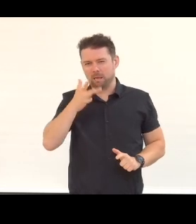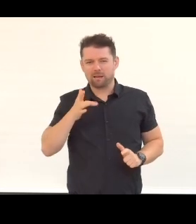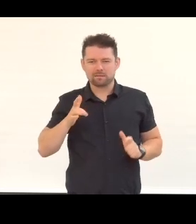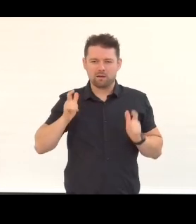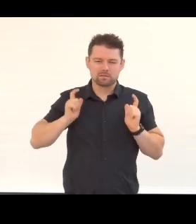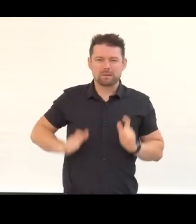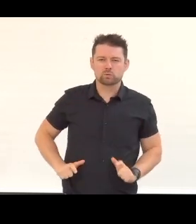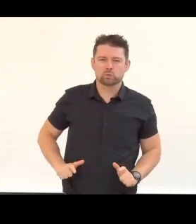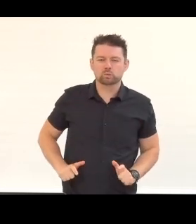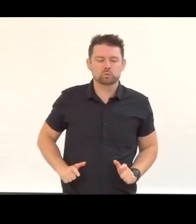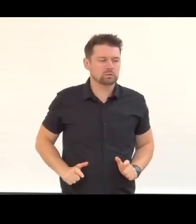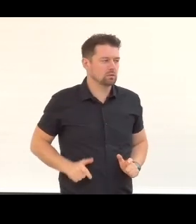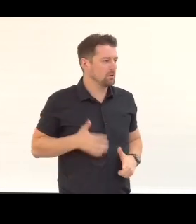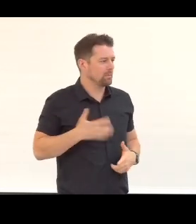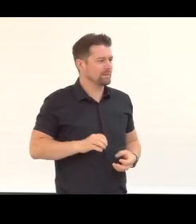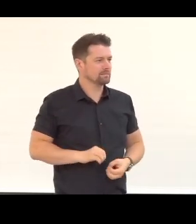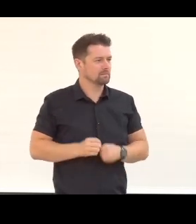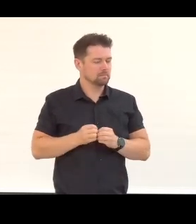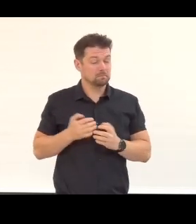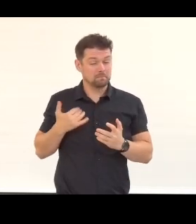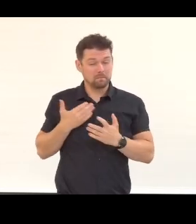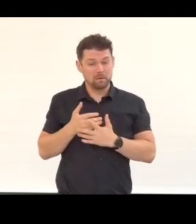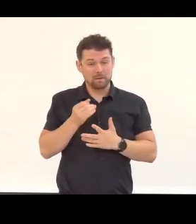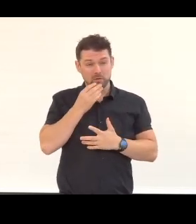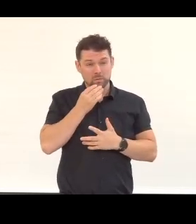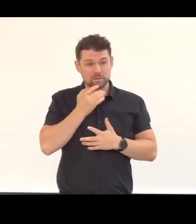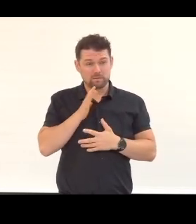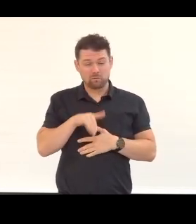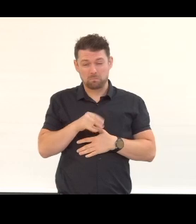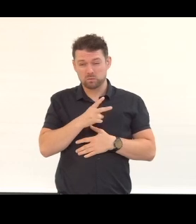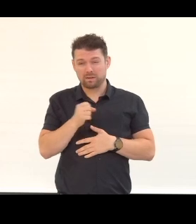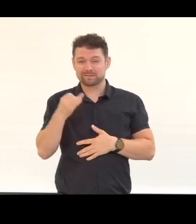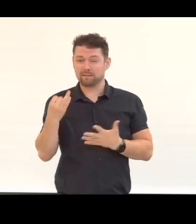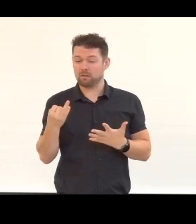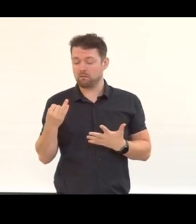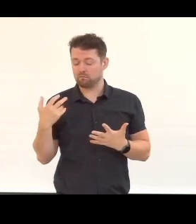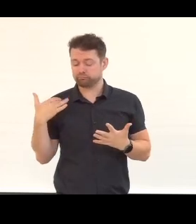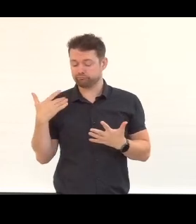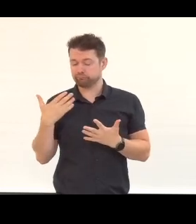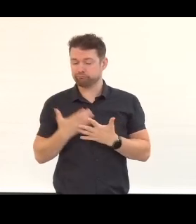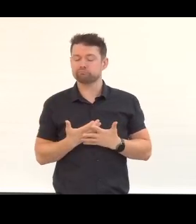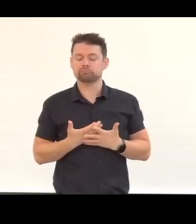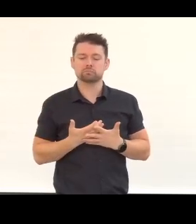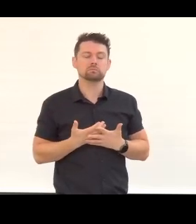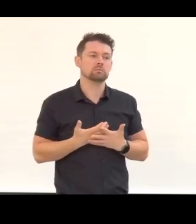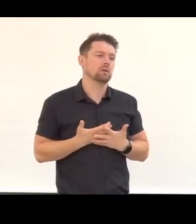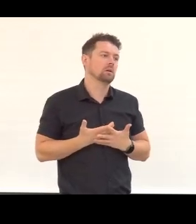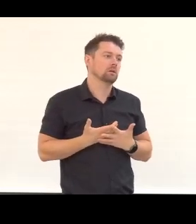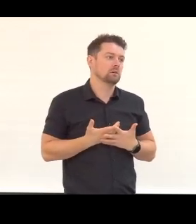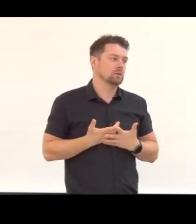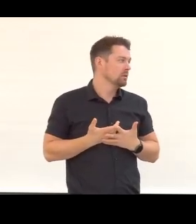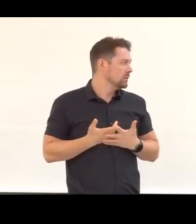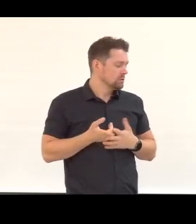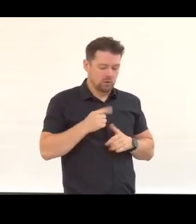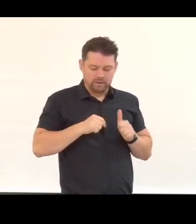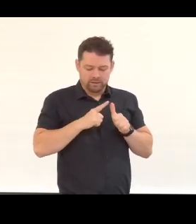been in development and in use since approximately 2007. So our Princess